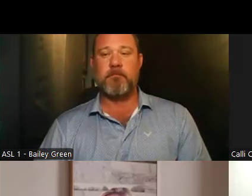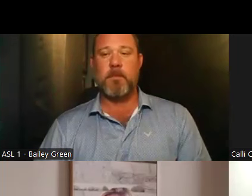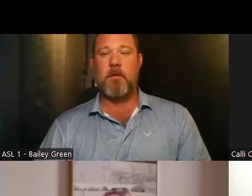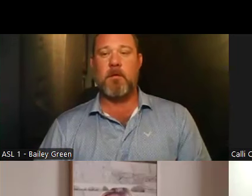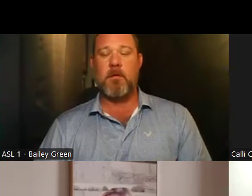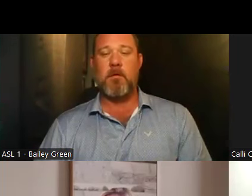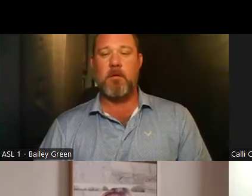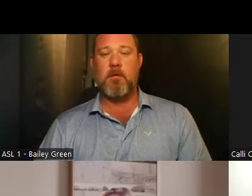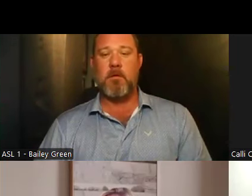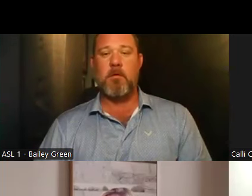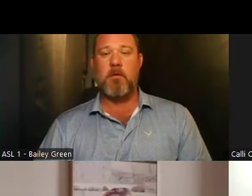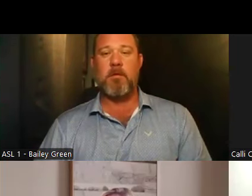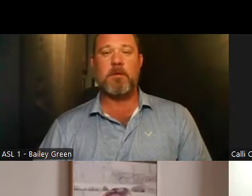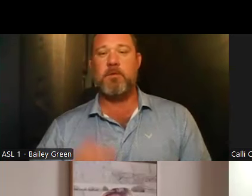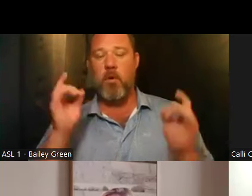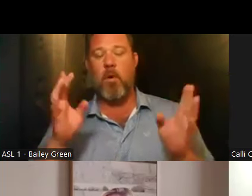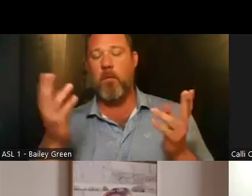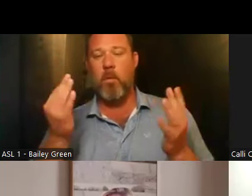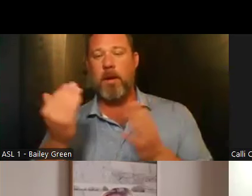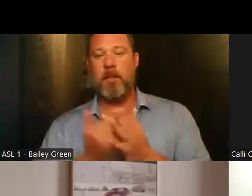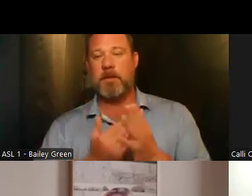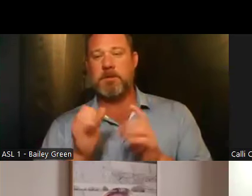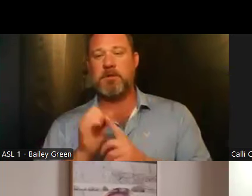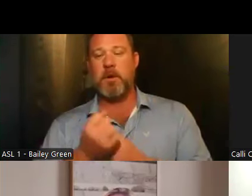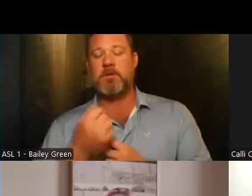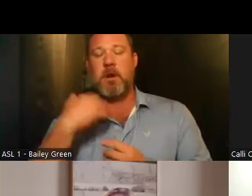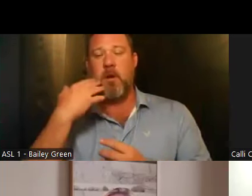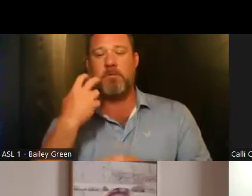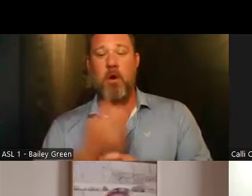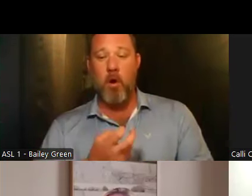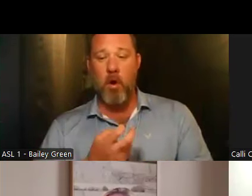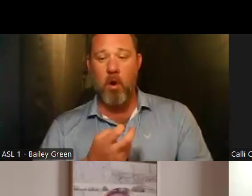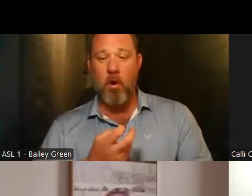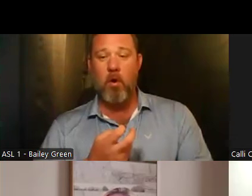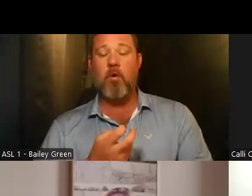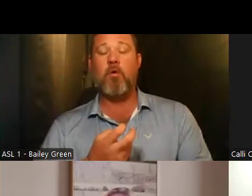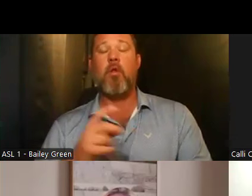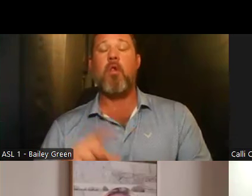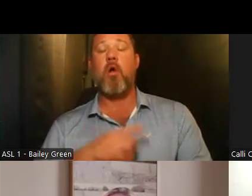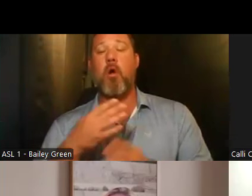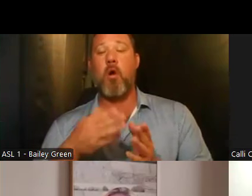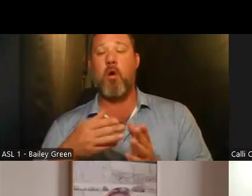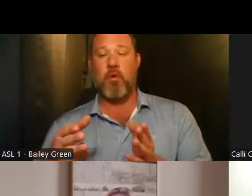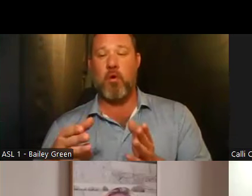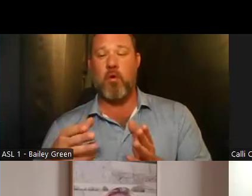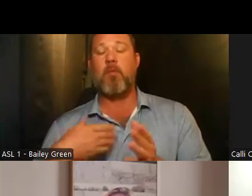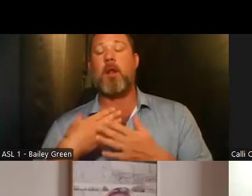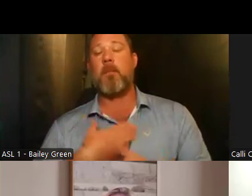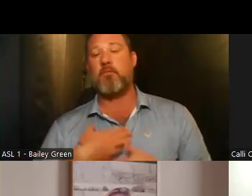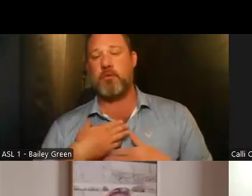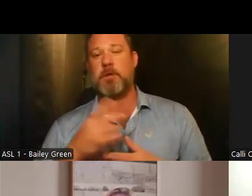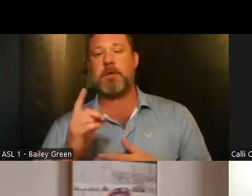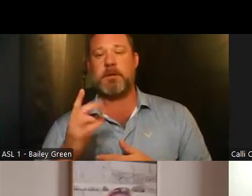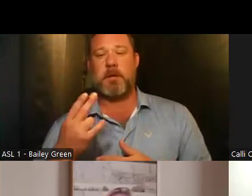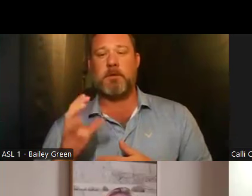don't have this horrible waitlist situation. So I know it's hard and it's a bit of a long road, but I'm appreciative that